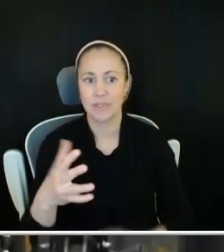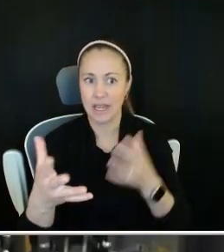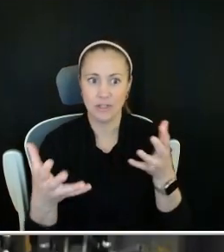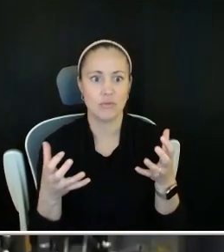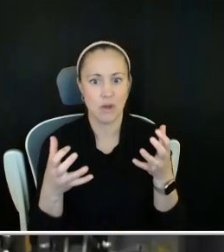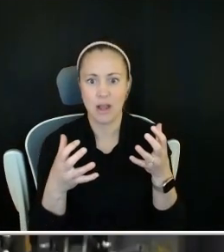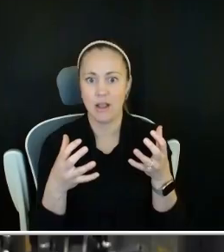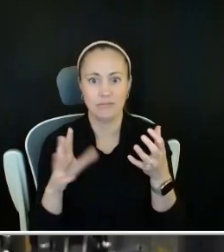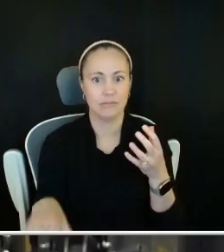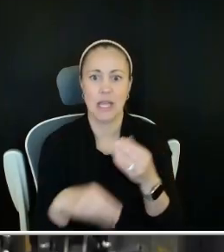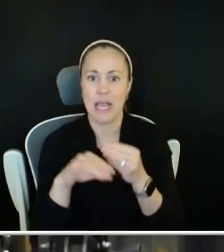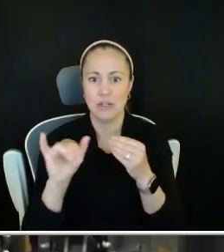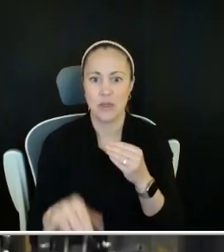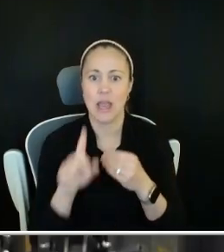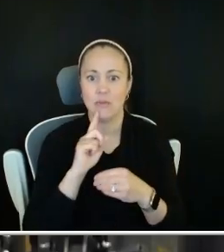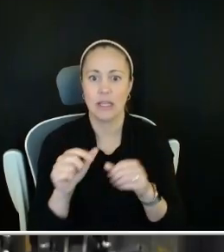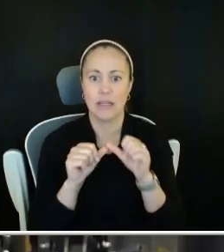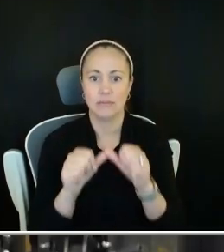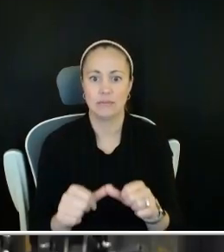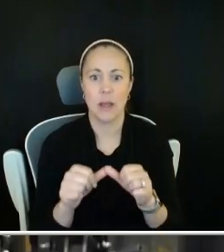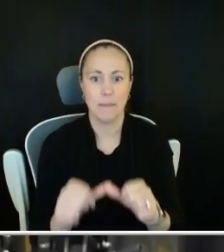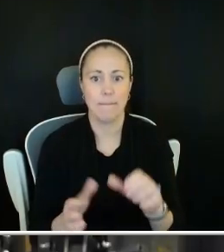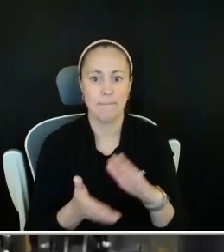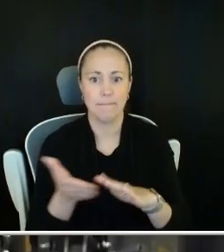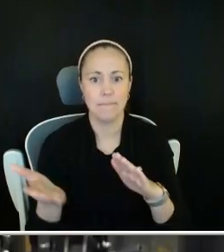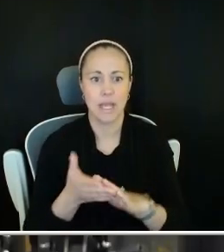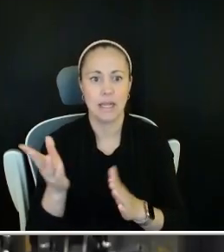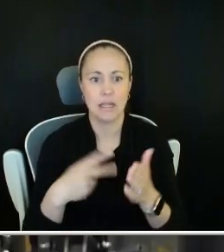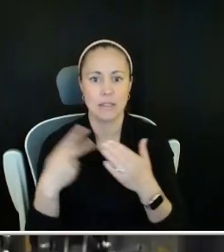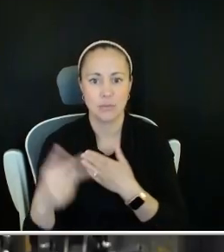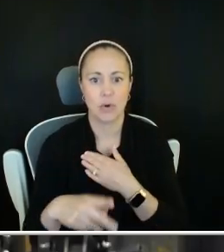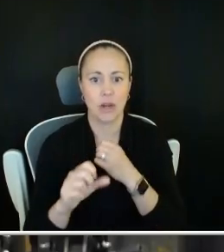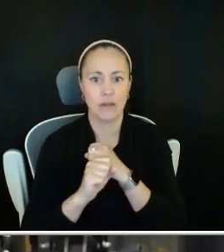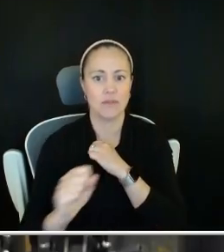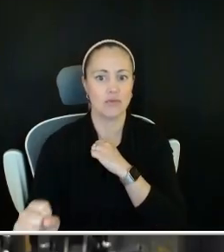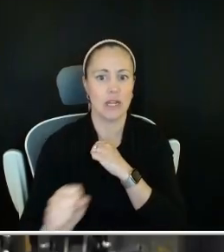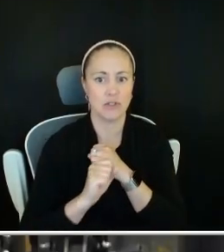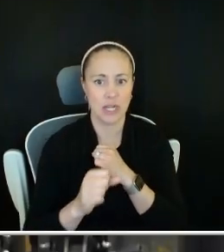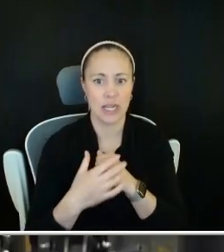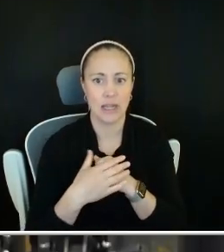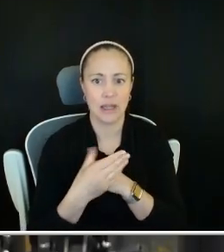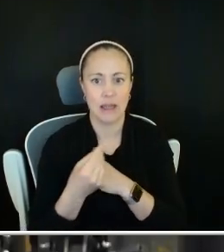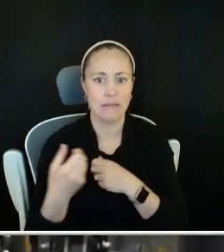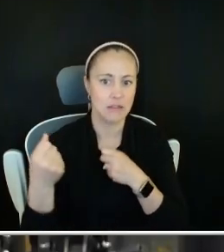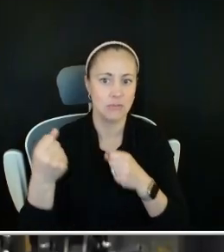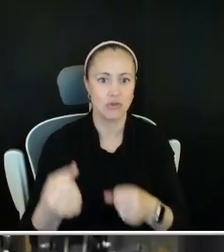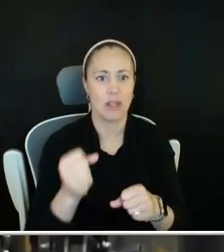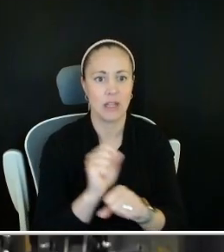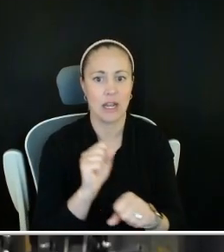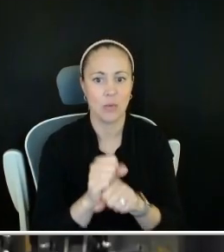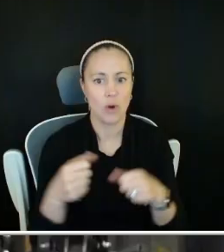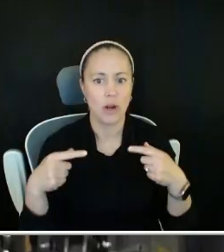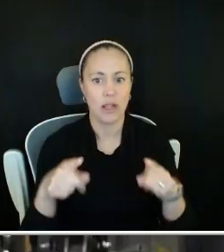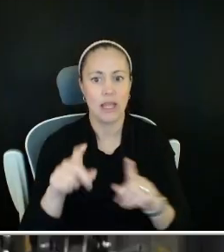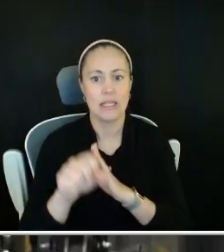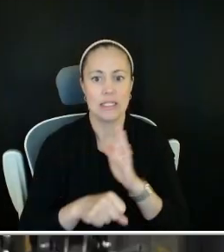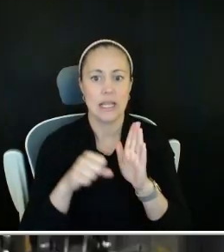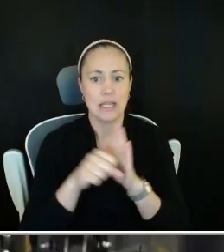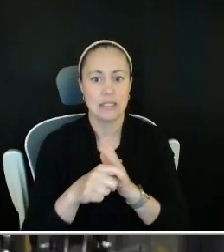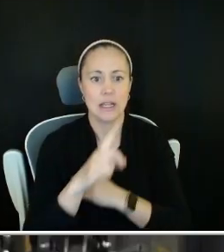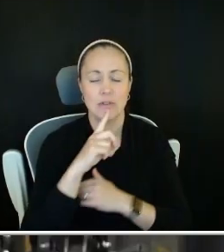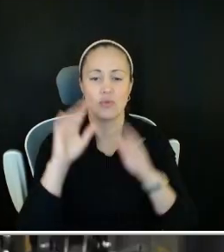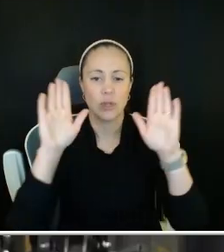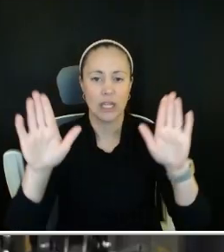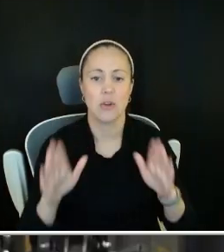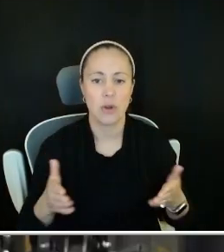maintenance program of stretching and of doing some strengthening work in season is actually a great way to keep your arm healthy and keep